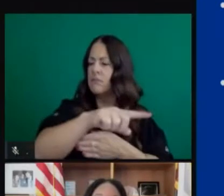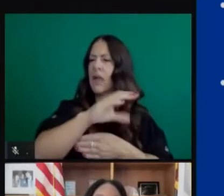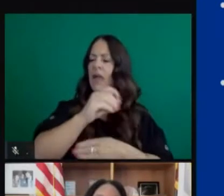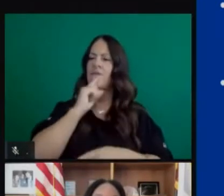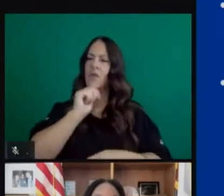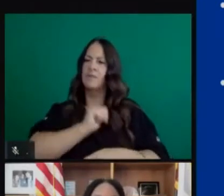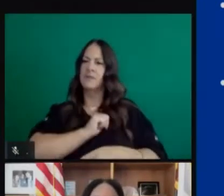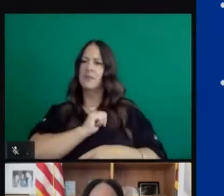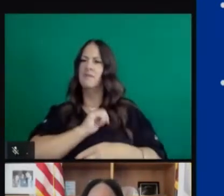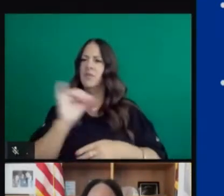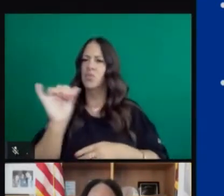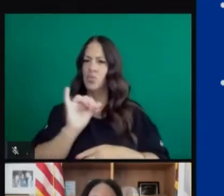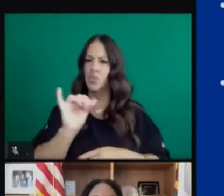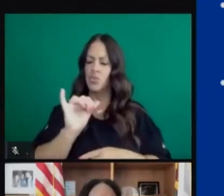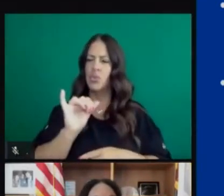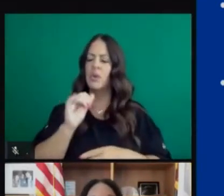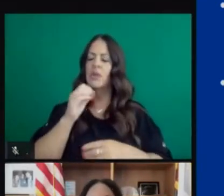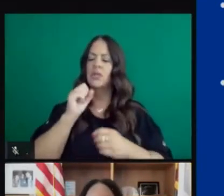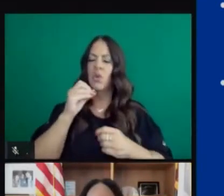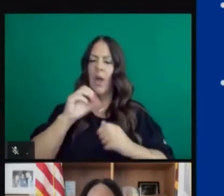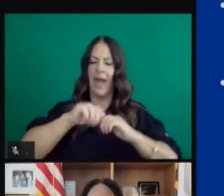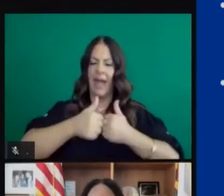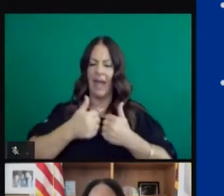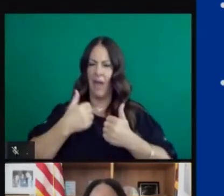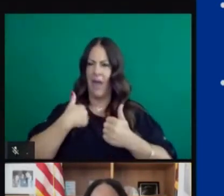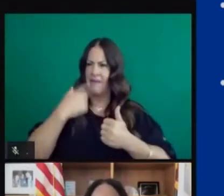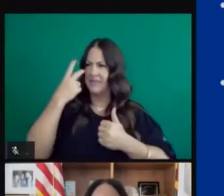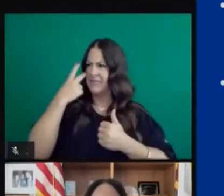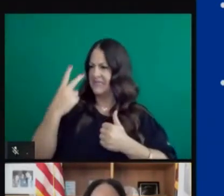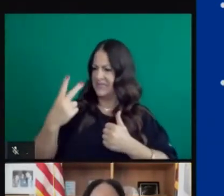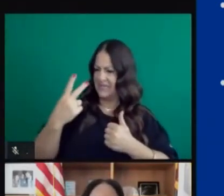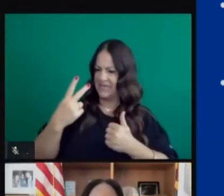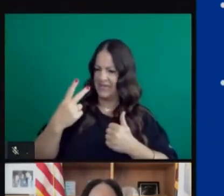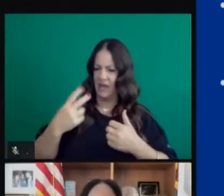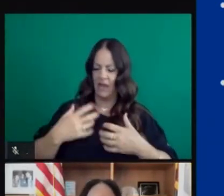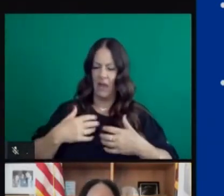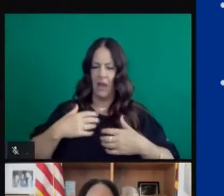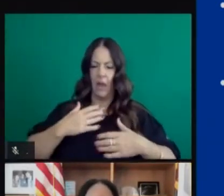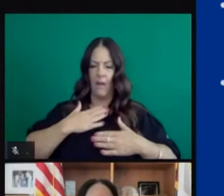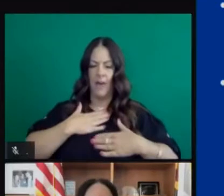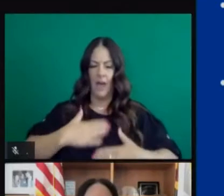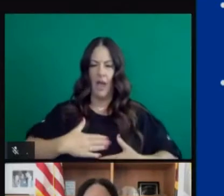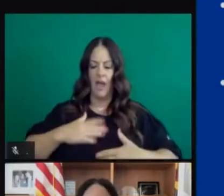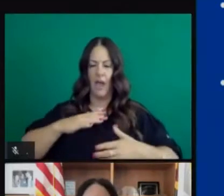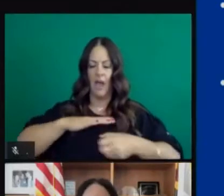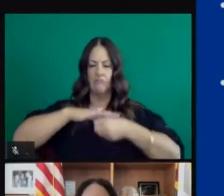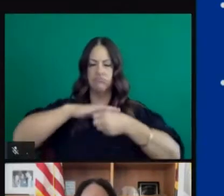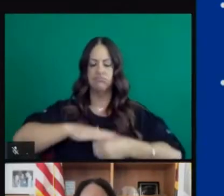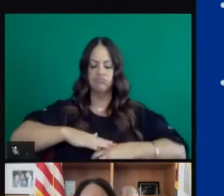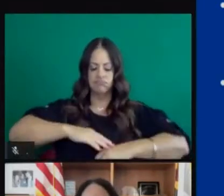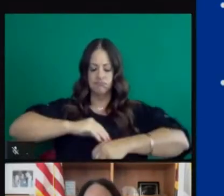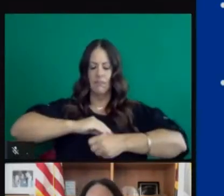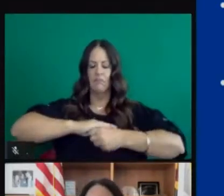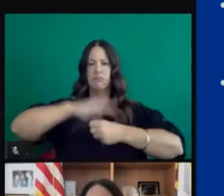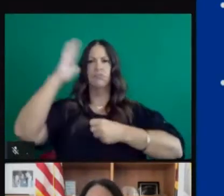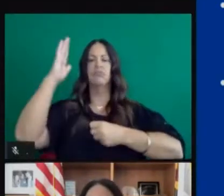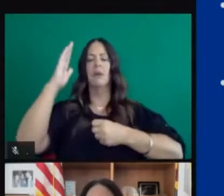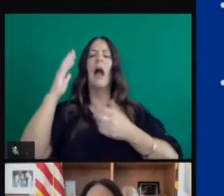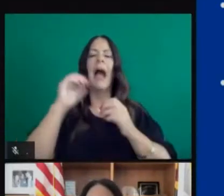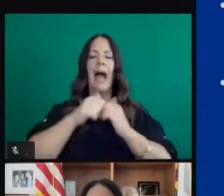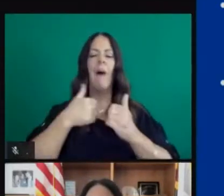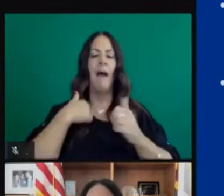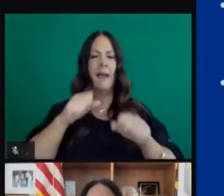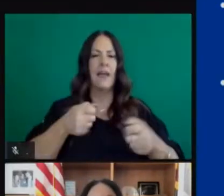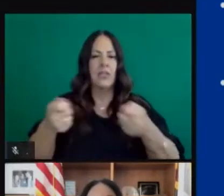symptoms of the toxic stress response when that biological stress response starts to become overactive. And so again,